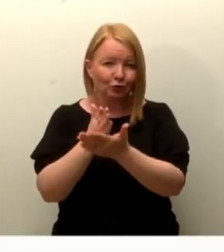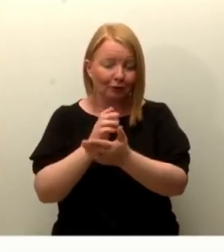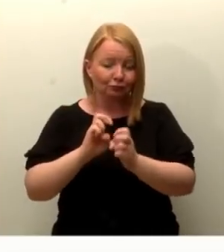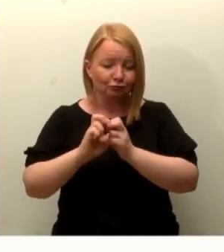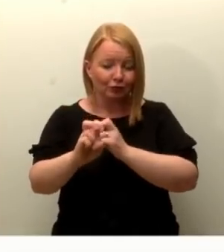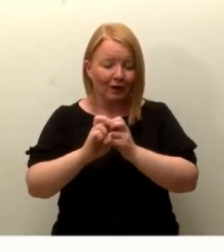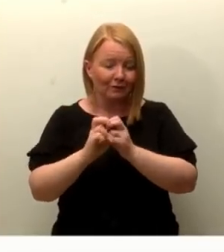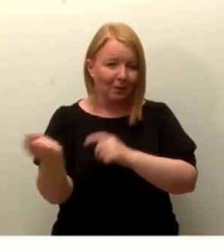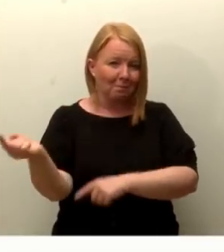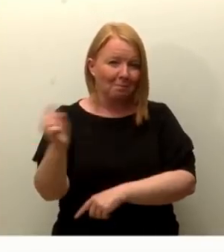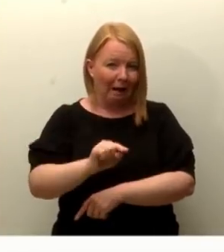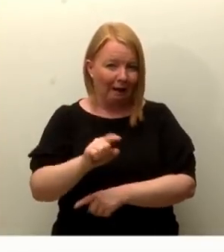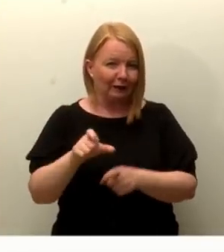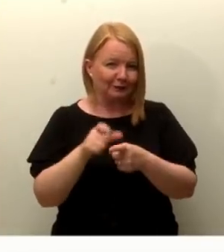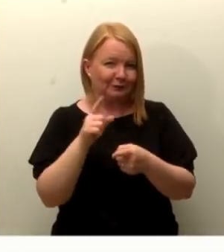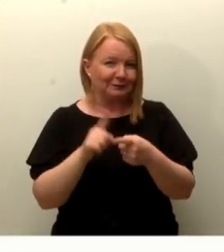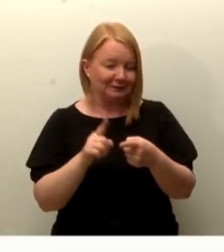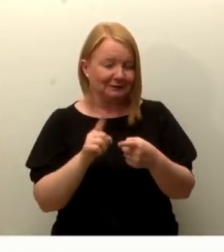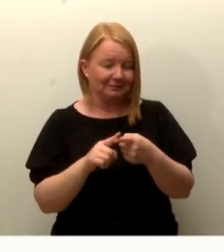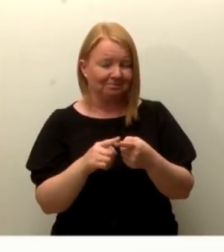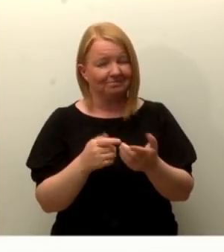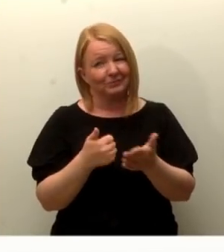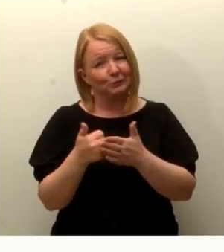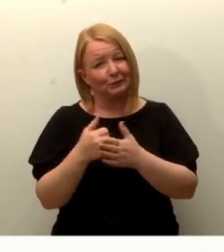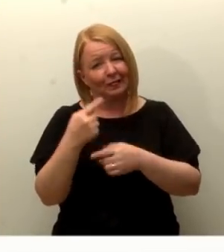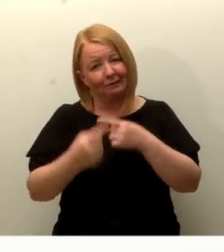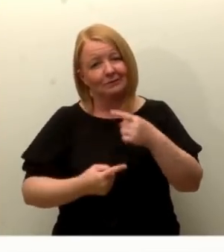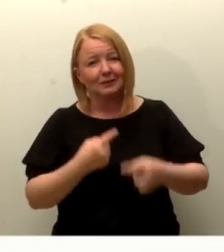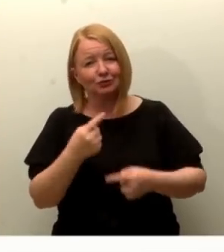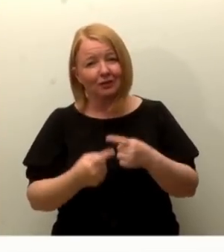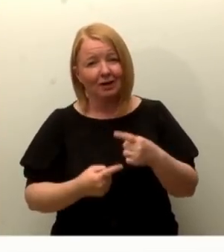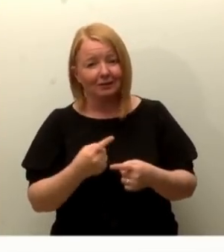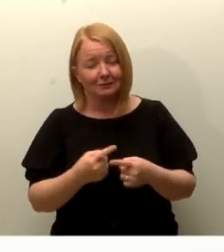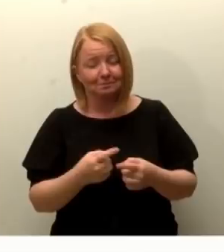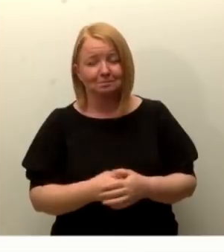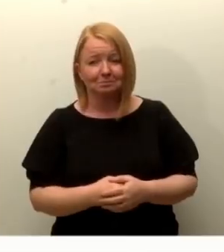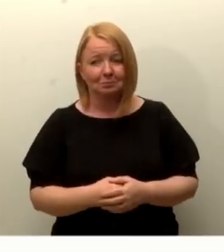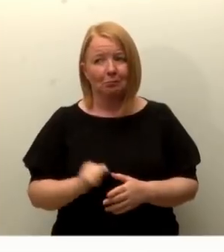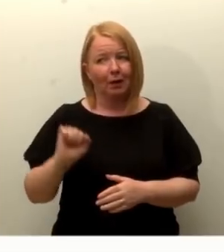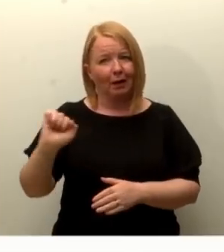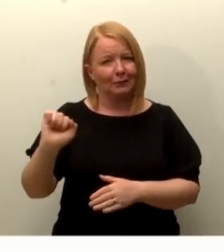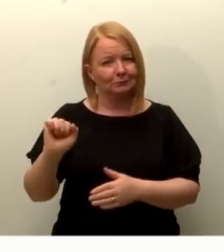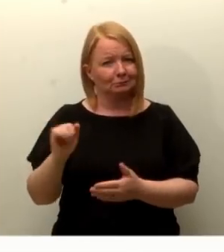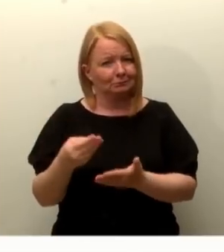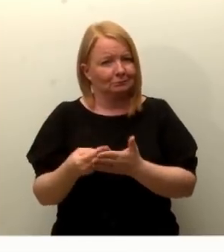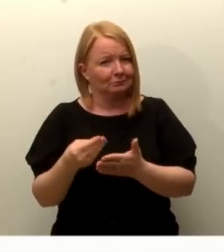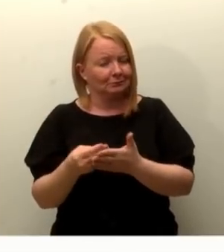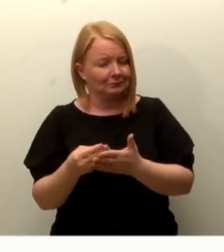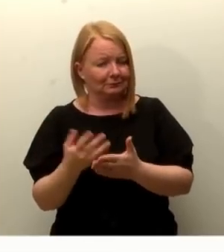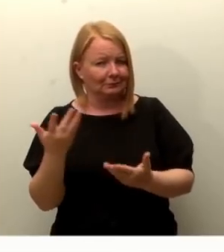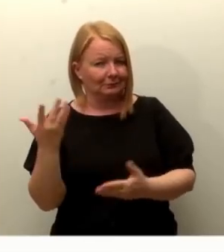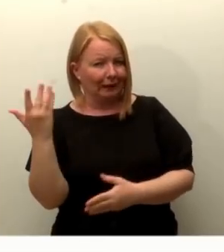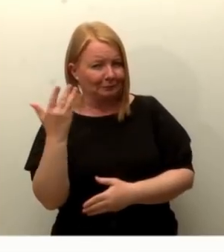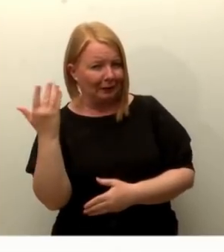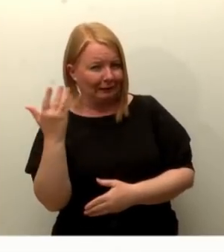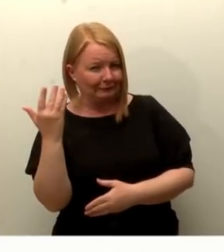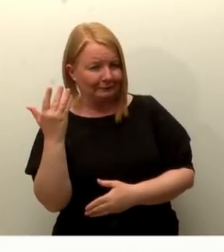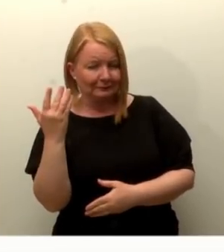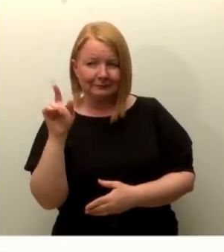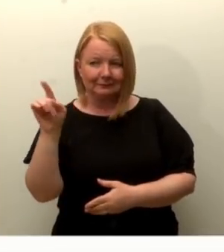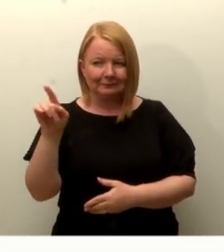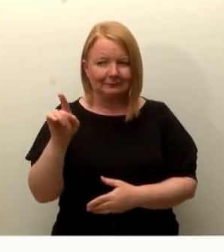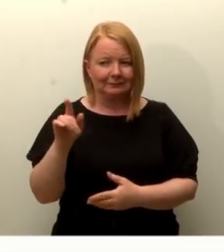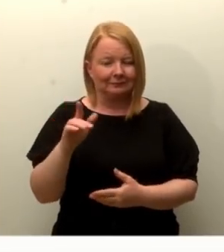travel to Dundee on an almost yearly basis and at his own expense to lecture on our MCH Orth